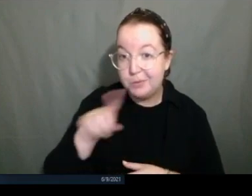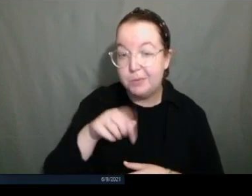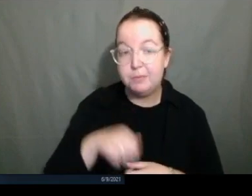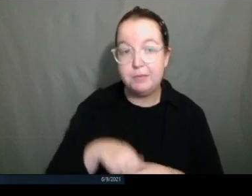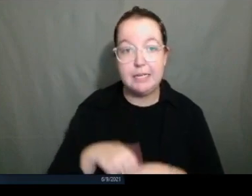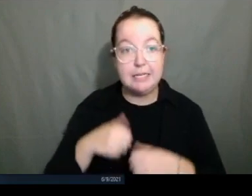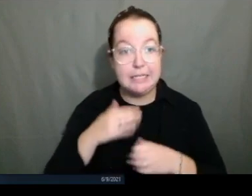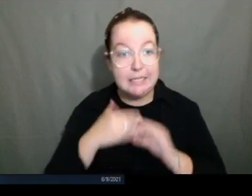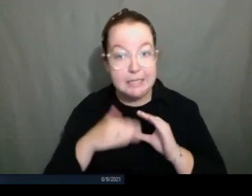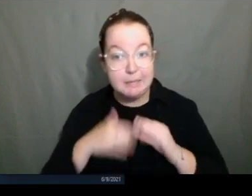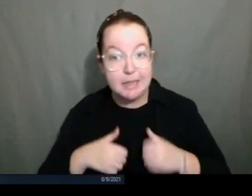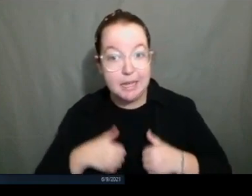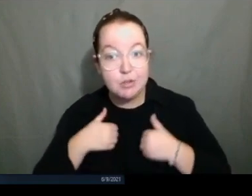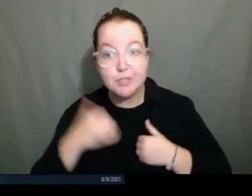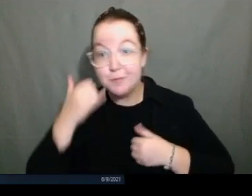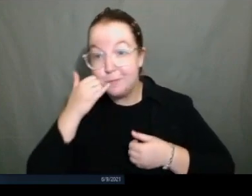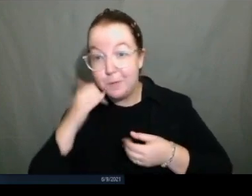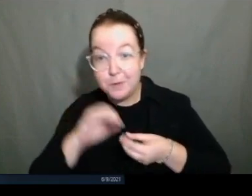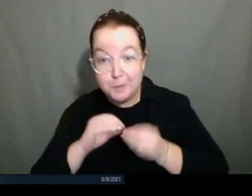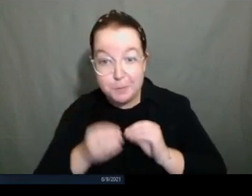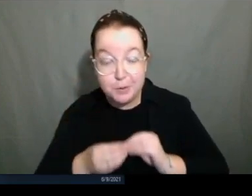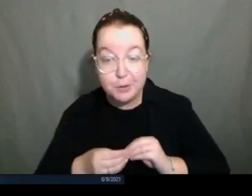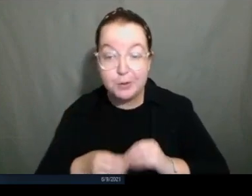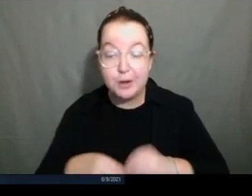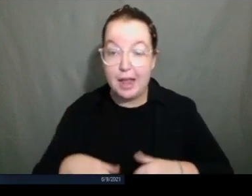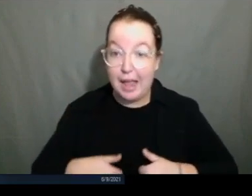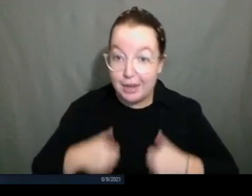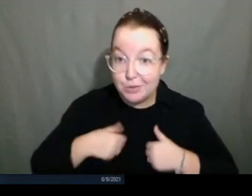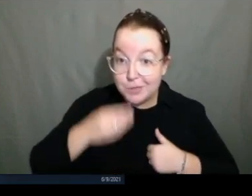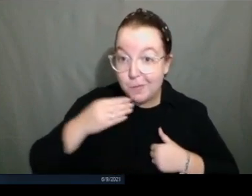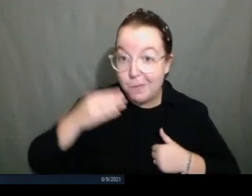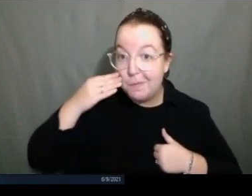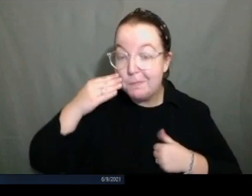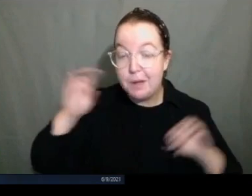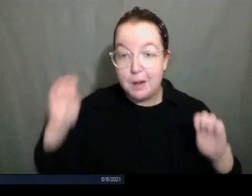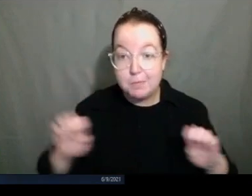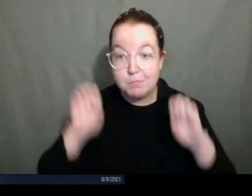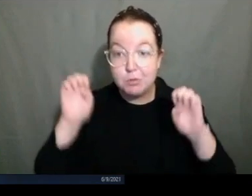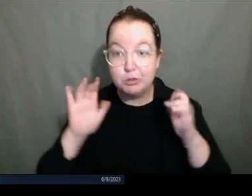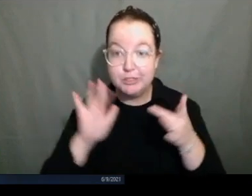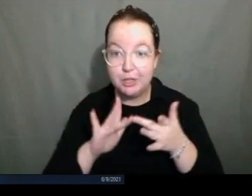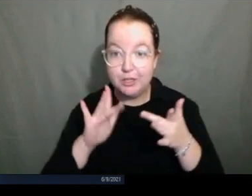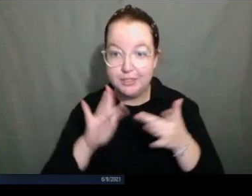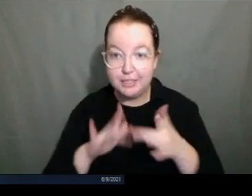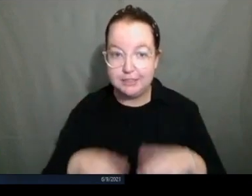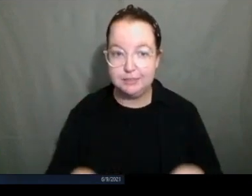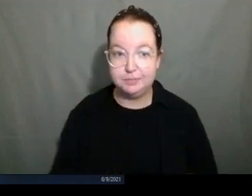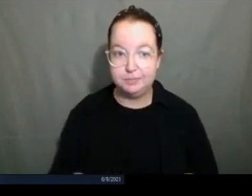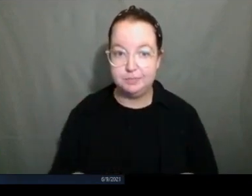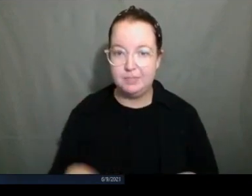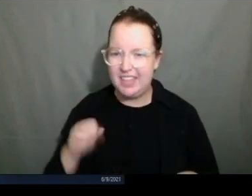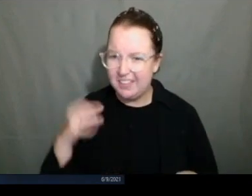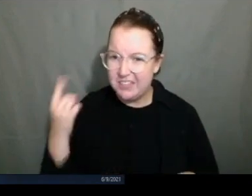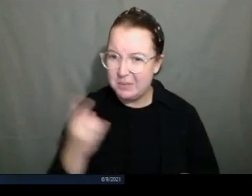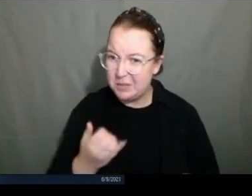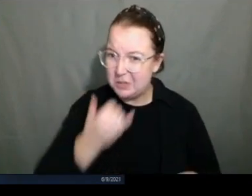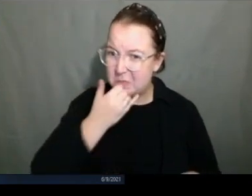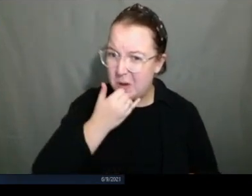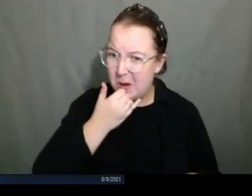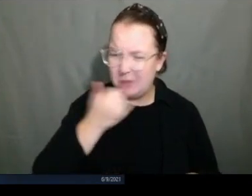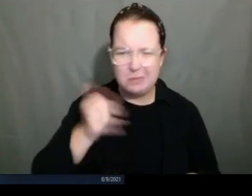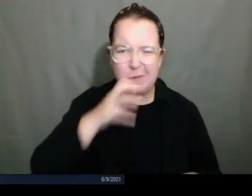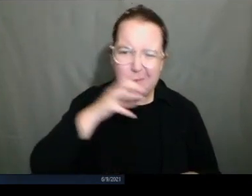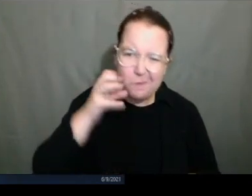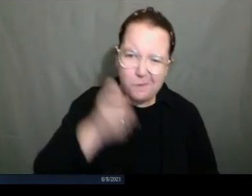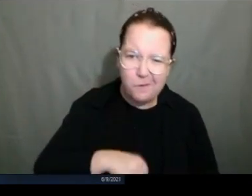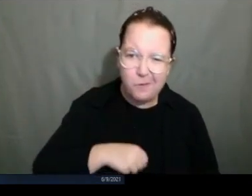addresses, phone number and street address, and emergency contacts down at the bottom. anything is incorrect, outdated,